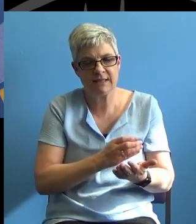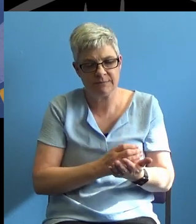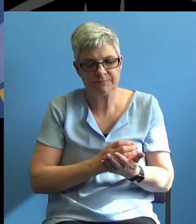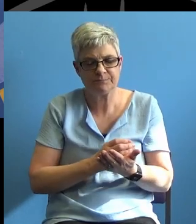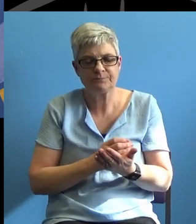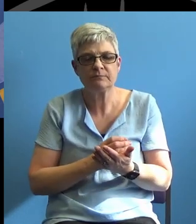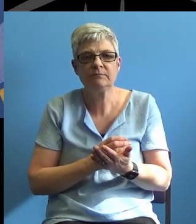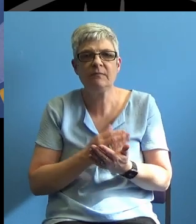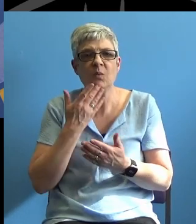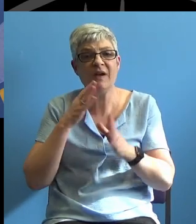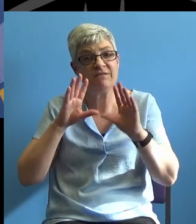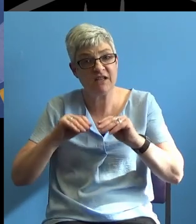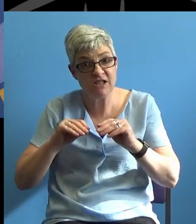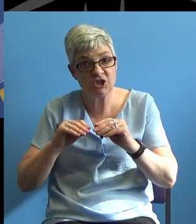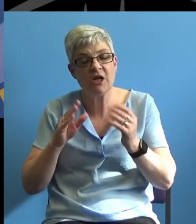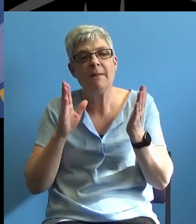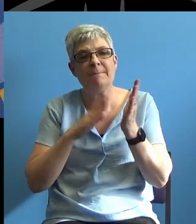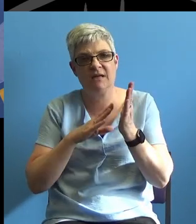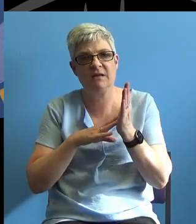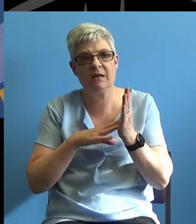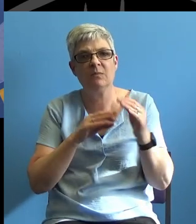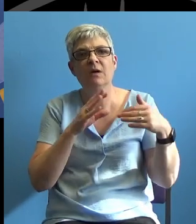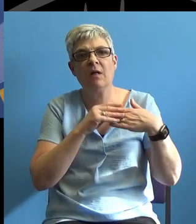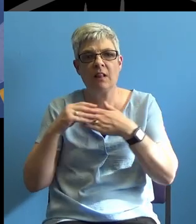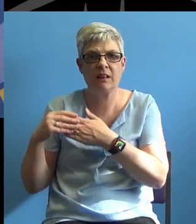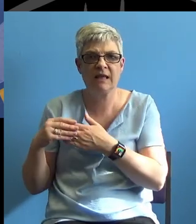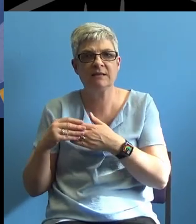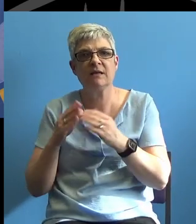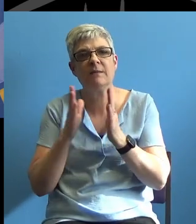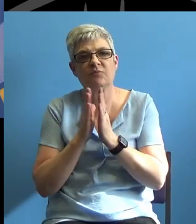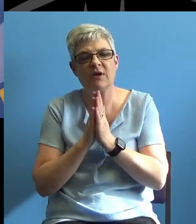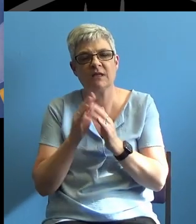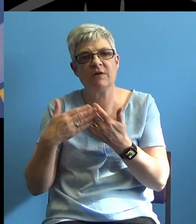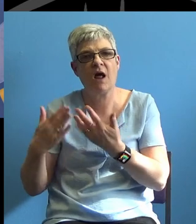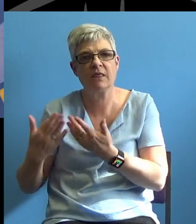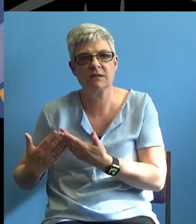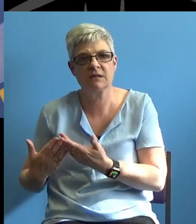Creed, and after the Creed, Miriam is going to be leading us in our prayers for others.